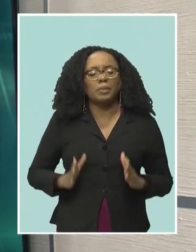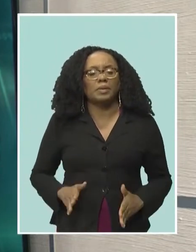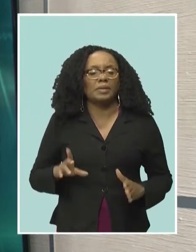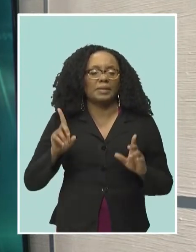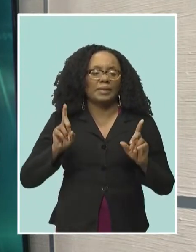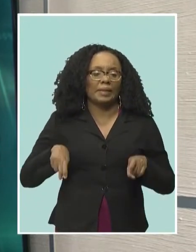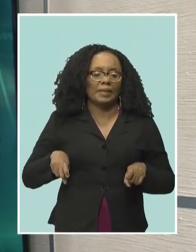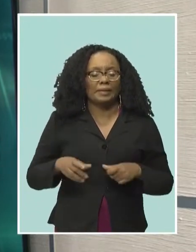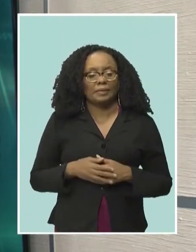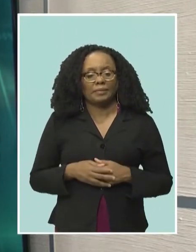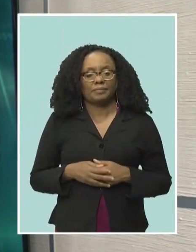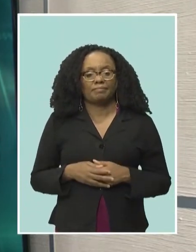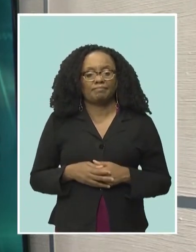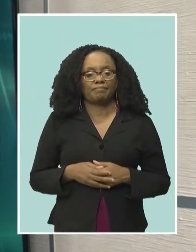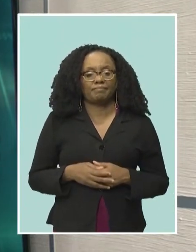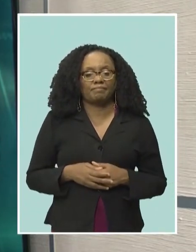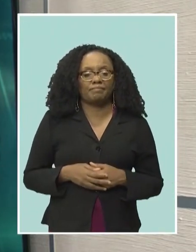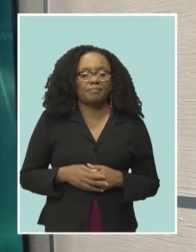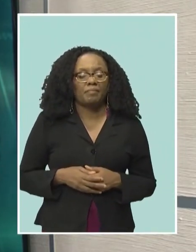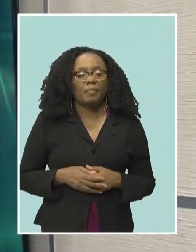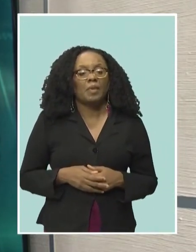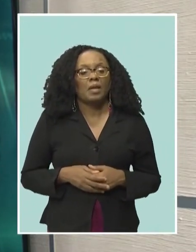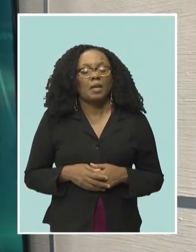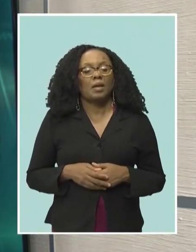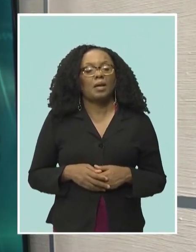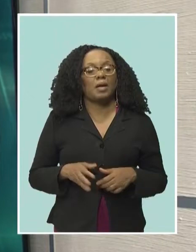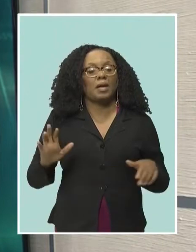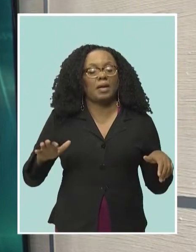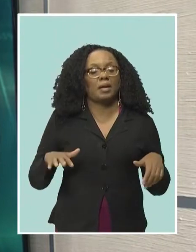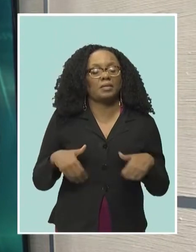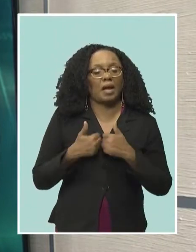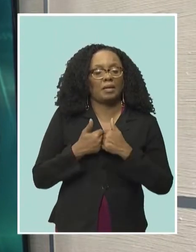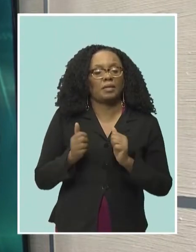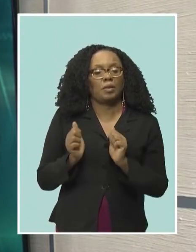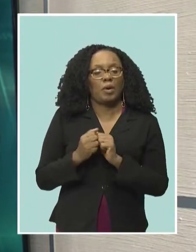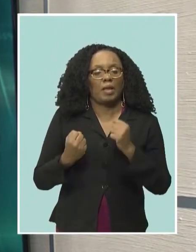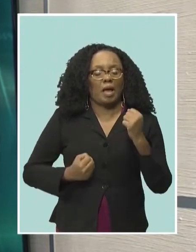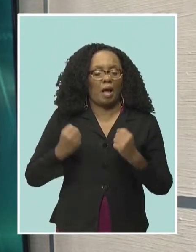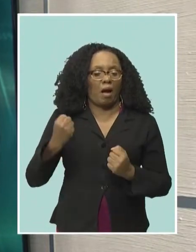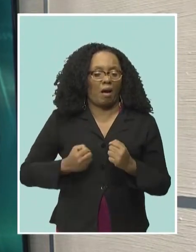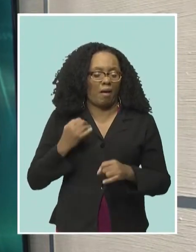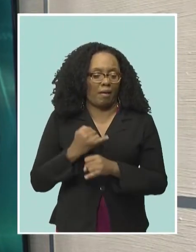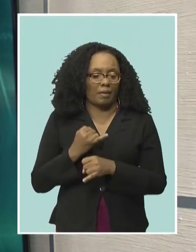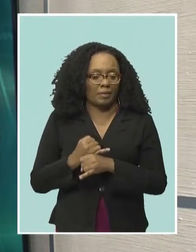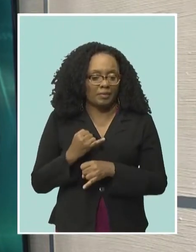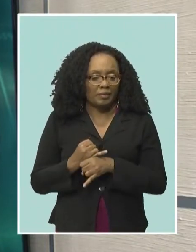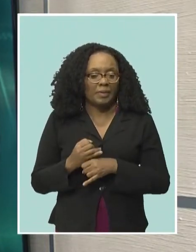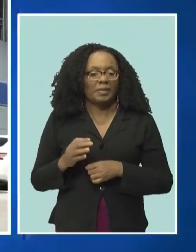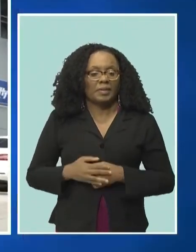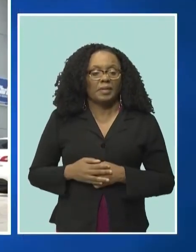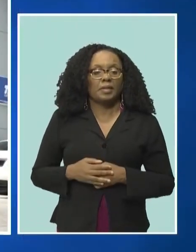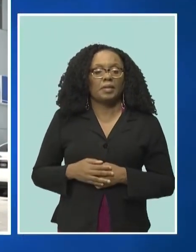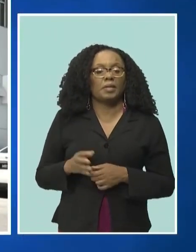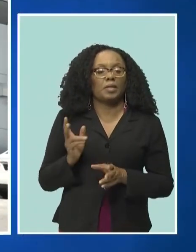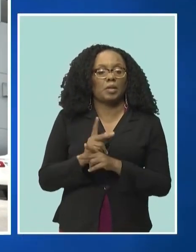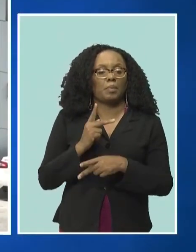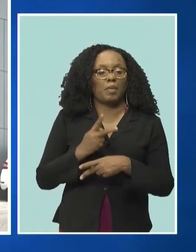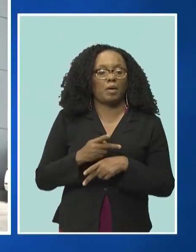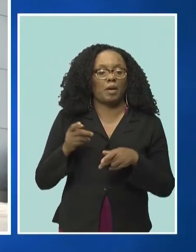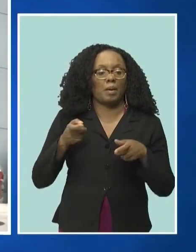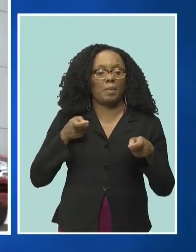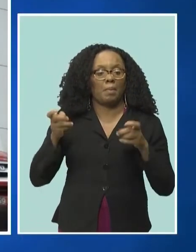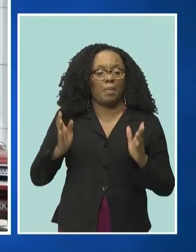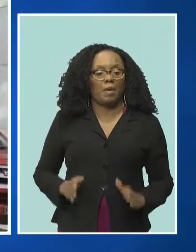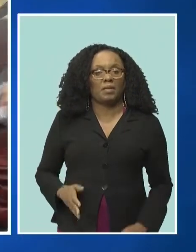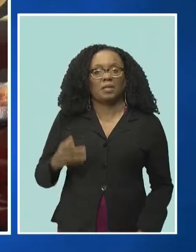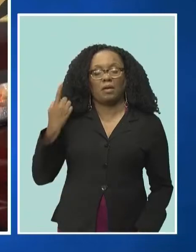of challenges confronting the local automotive industry. That's according to Sam Gaston, the regional product manager at multi-brand dealer